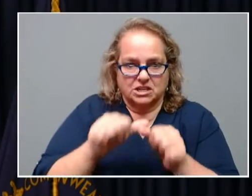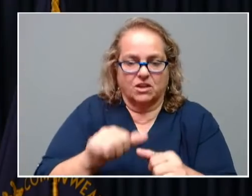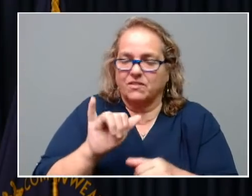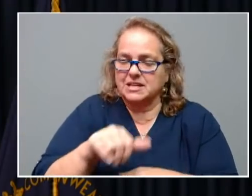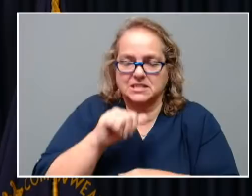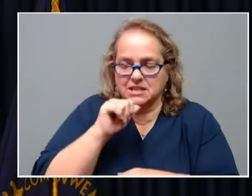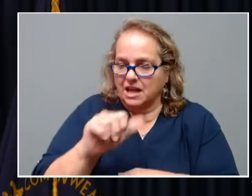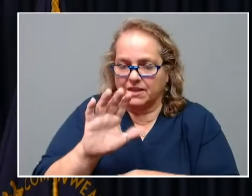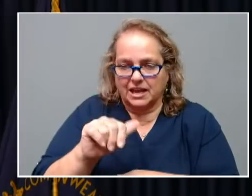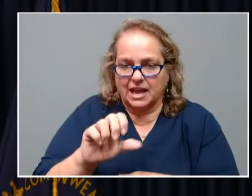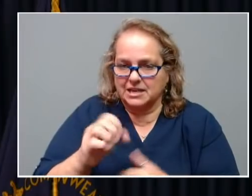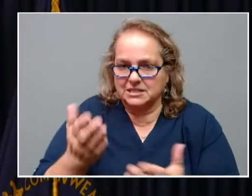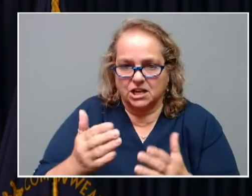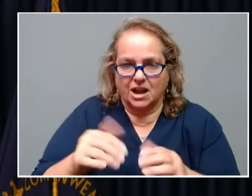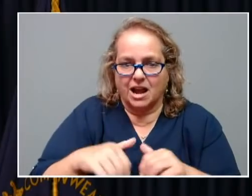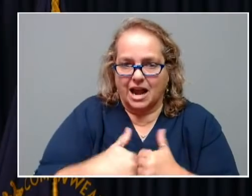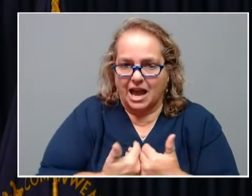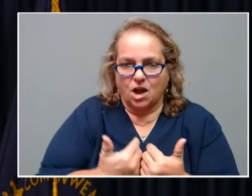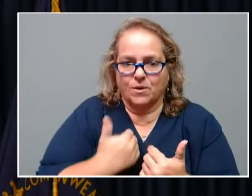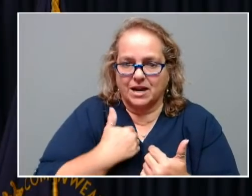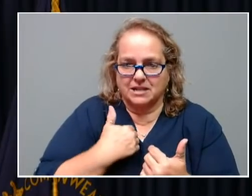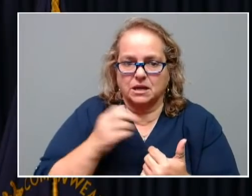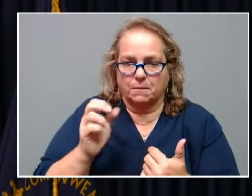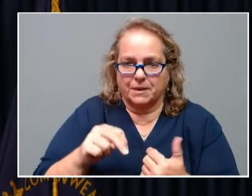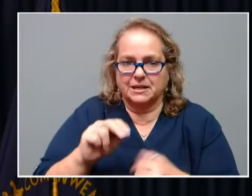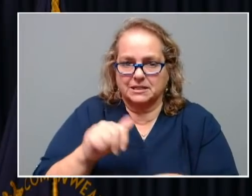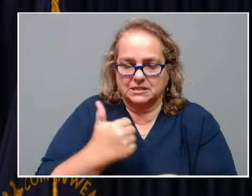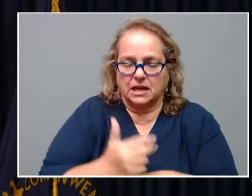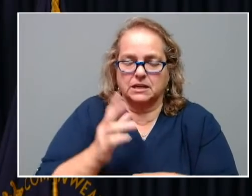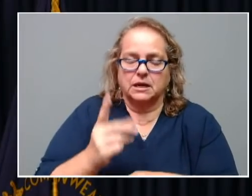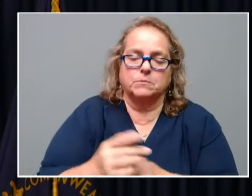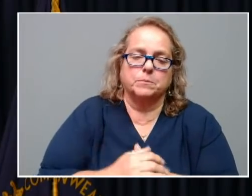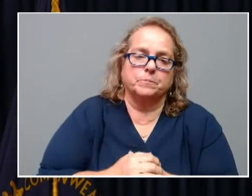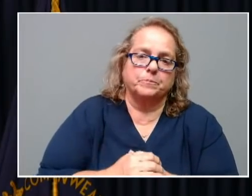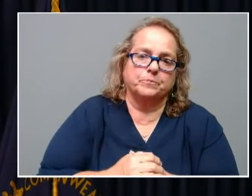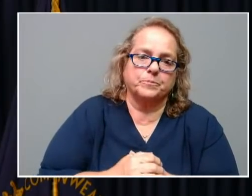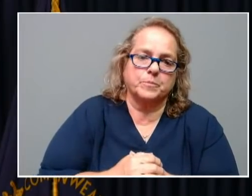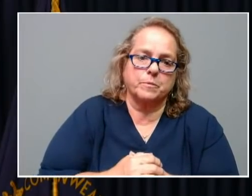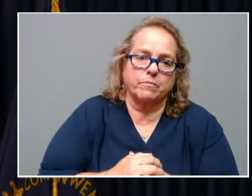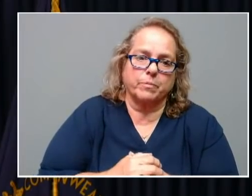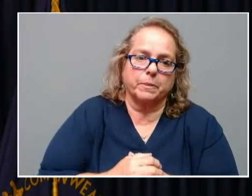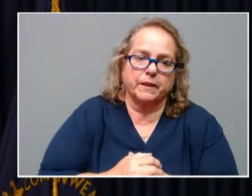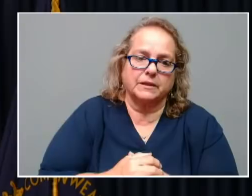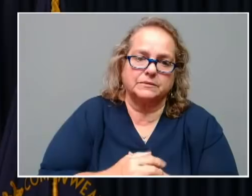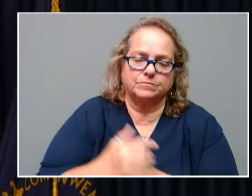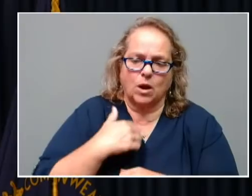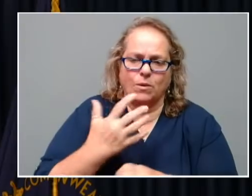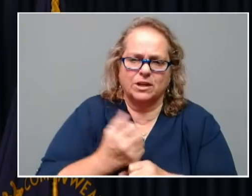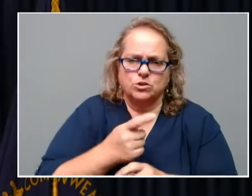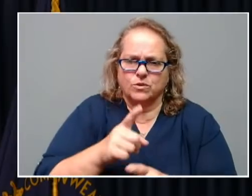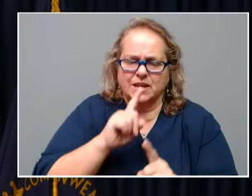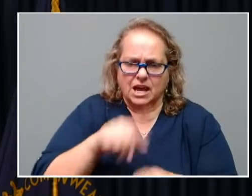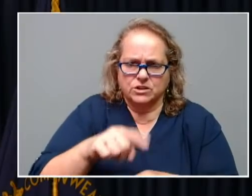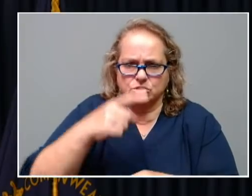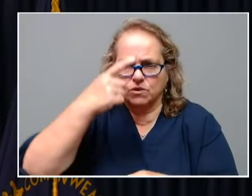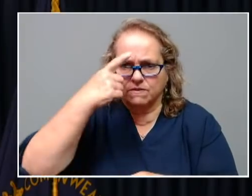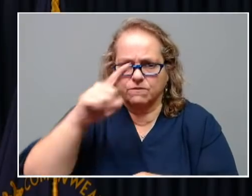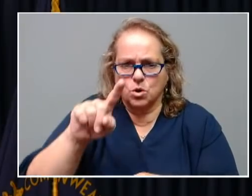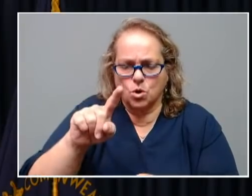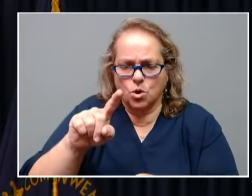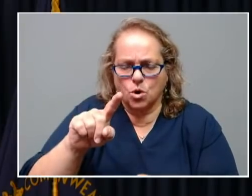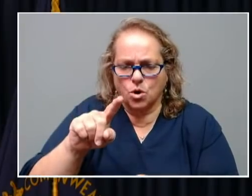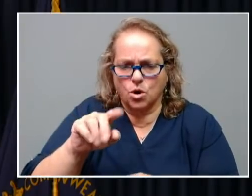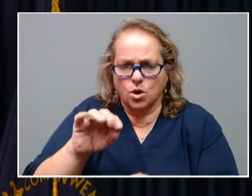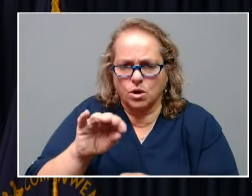in how it has been done. Let us get you the answer for